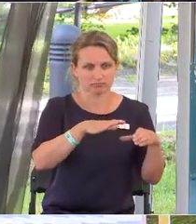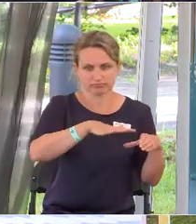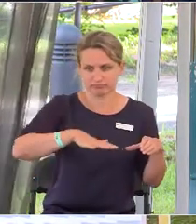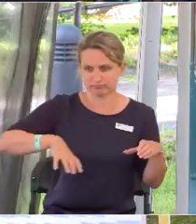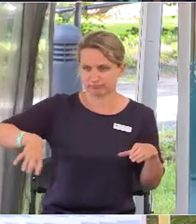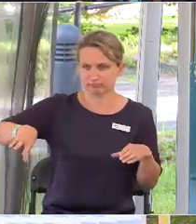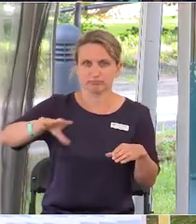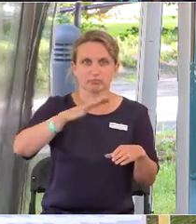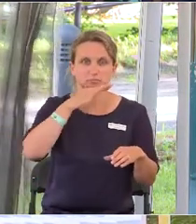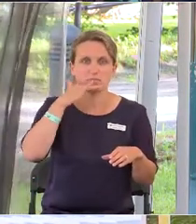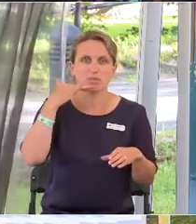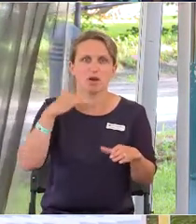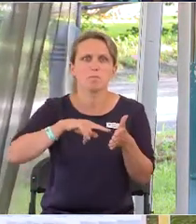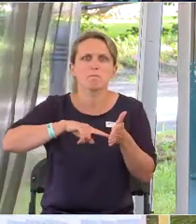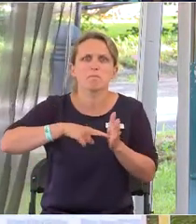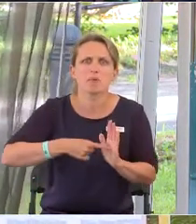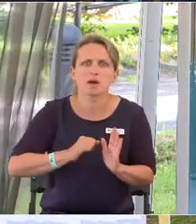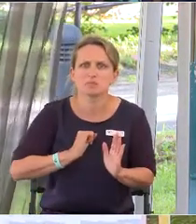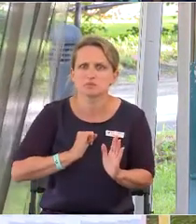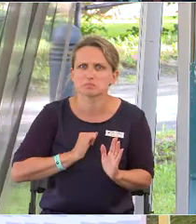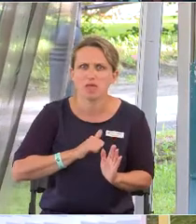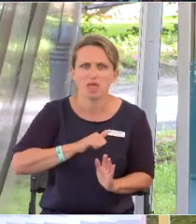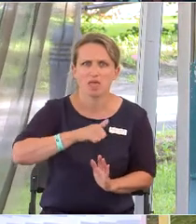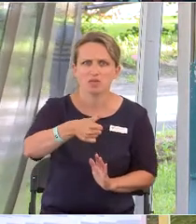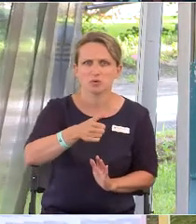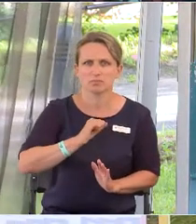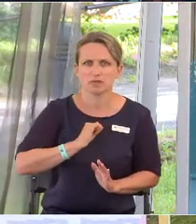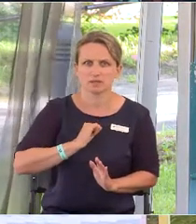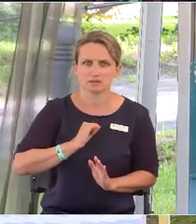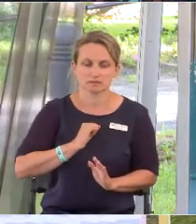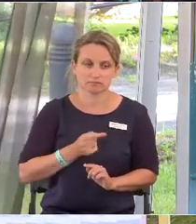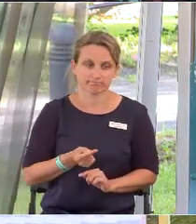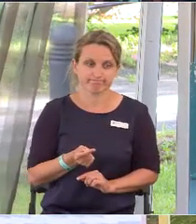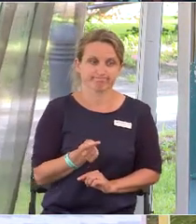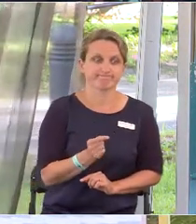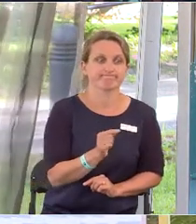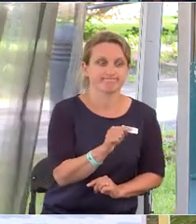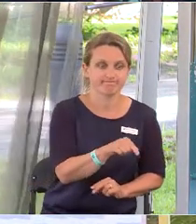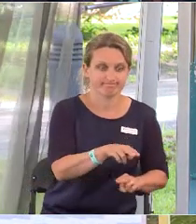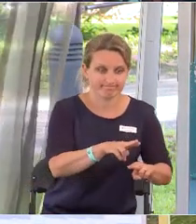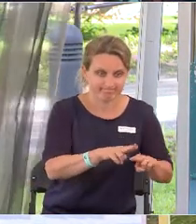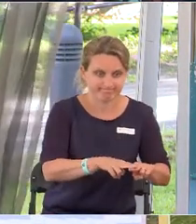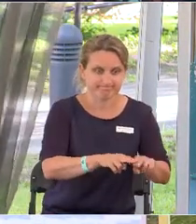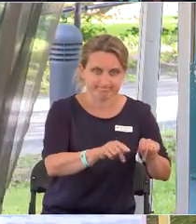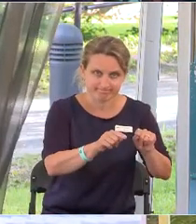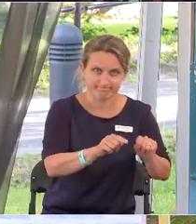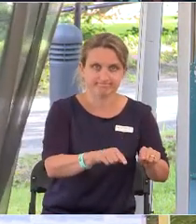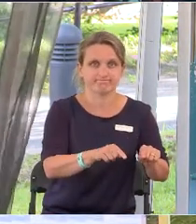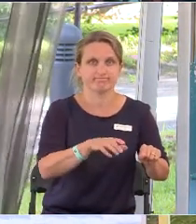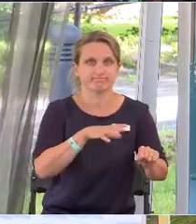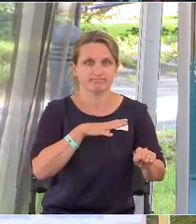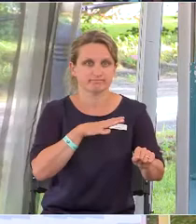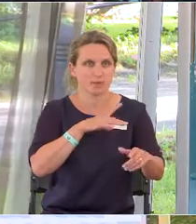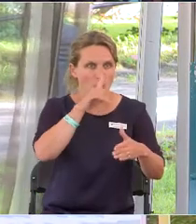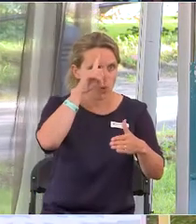think the reason that has been successful is that they've gone to the people. They actually built up this